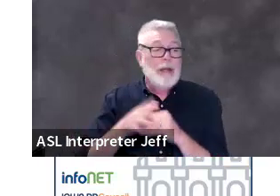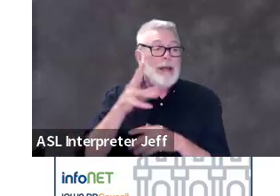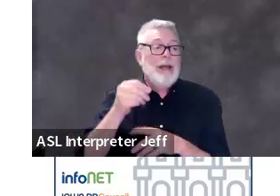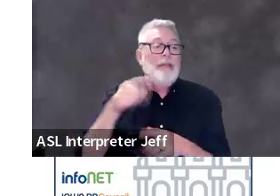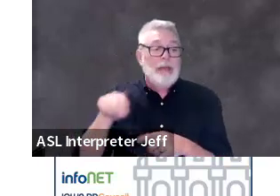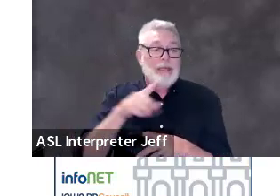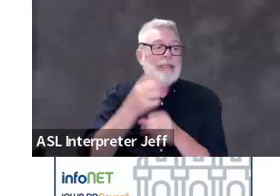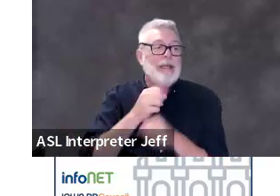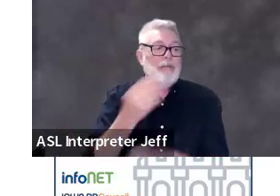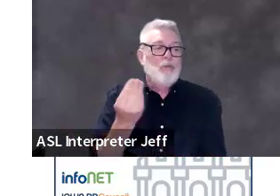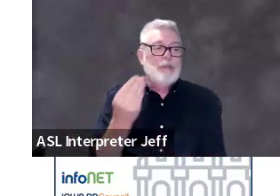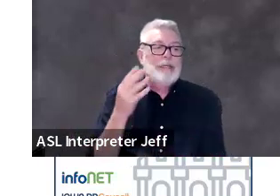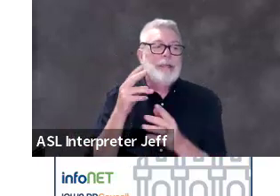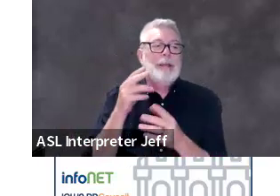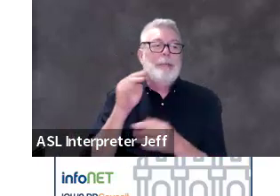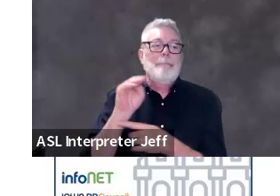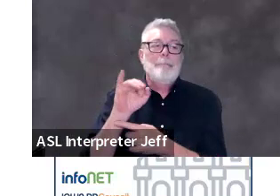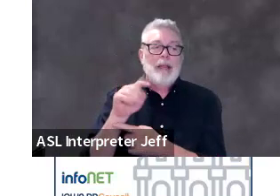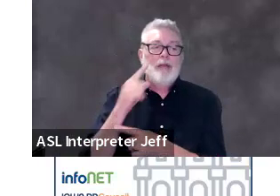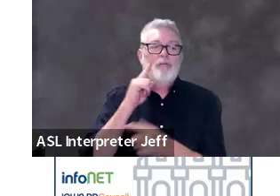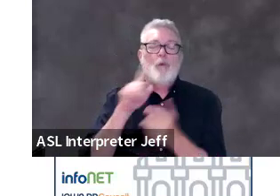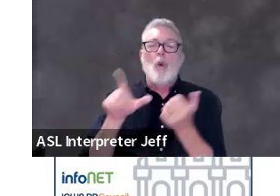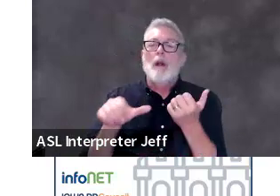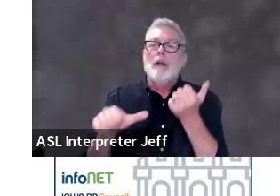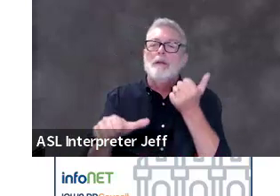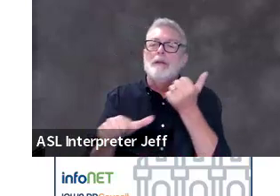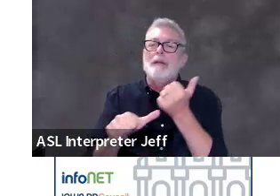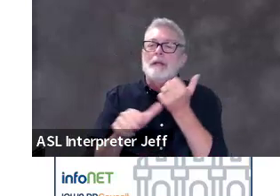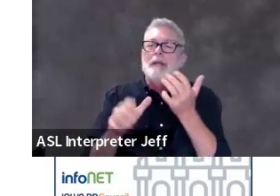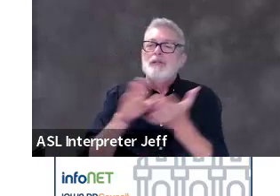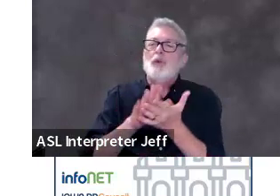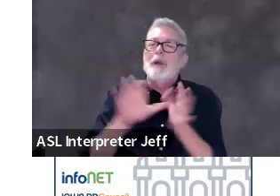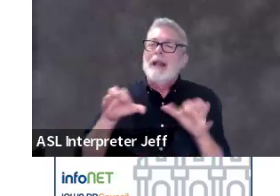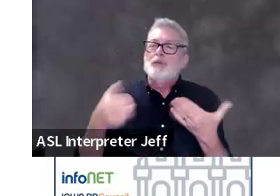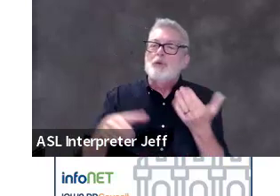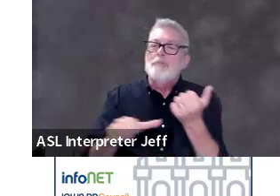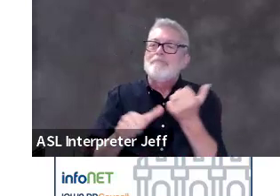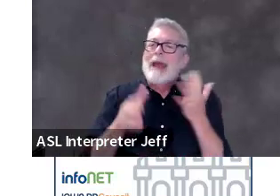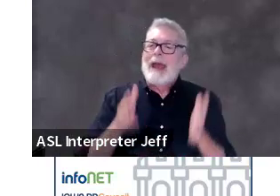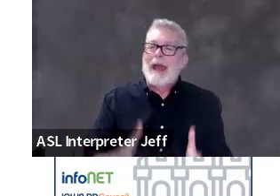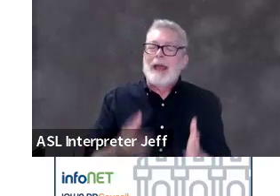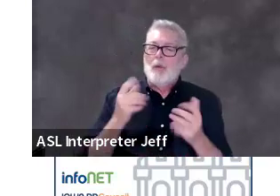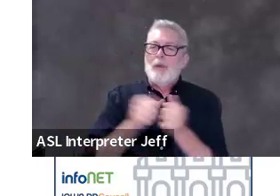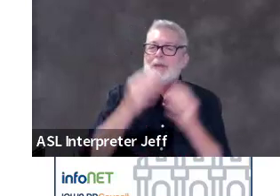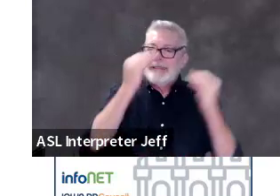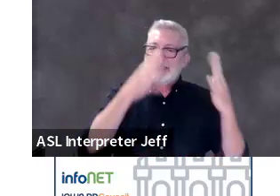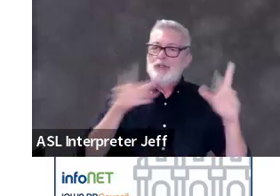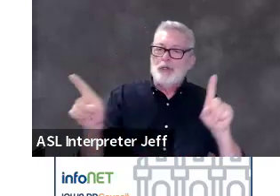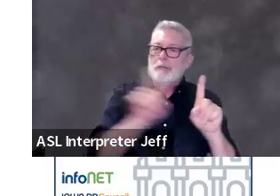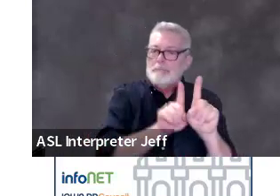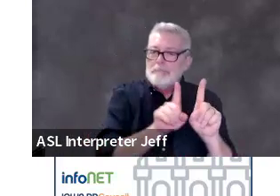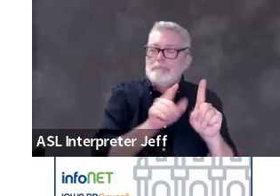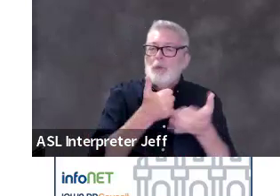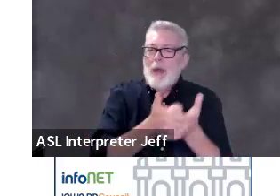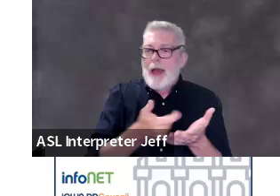get $14 million to continue the paraeducator or educational support professional salary increases.